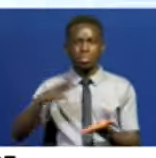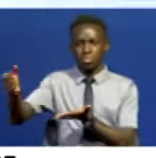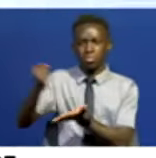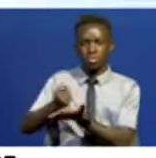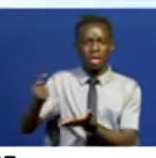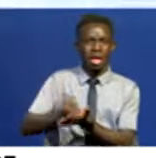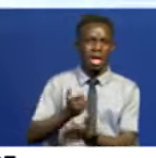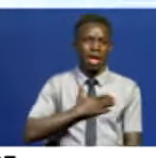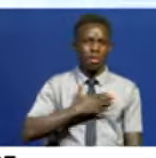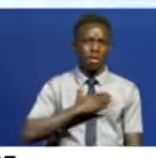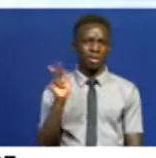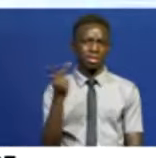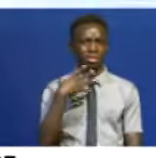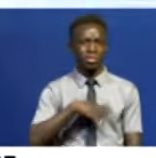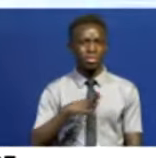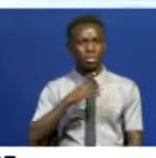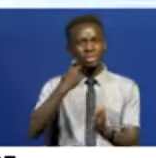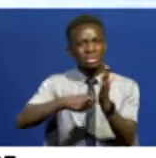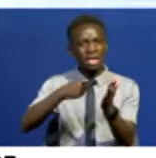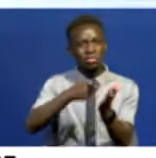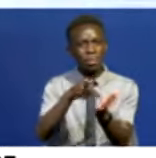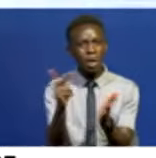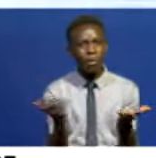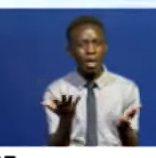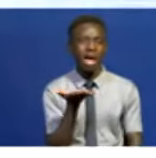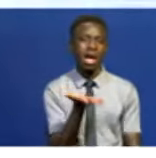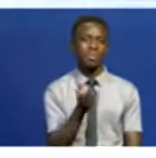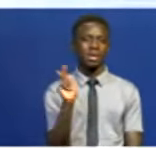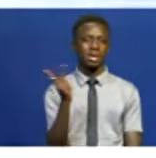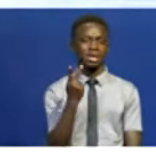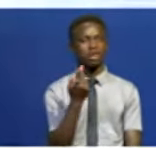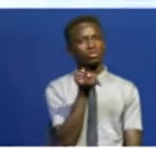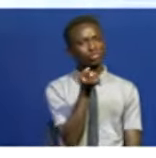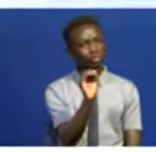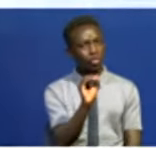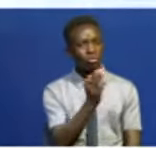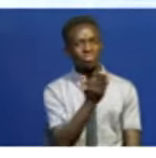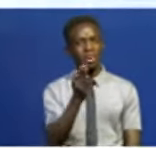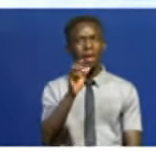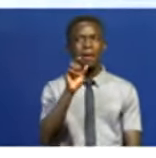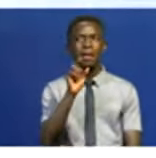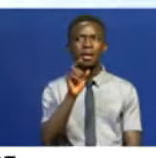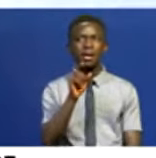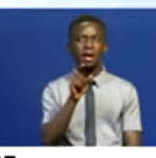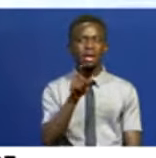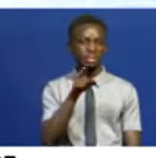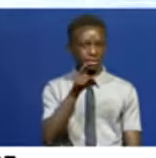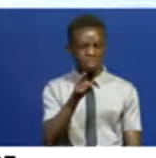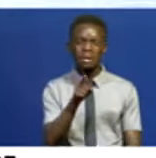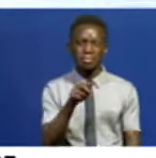taxes in Kenya. So you must, that must count for